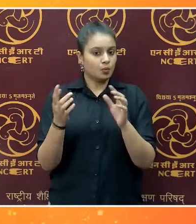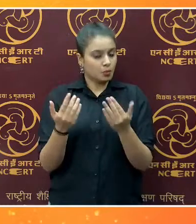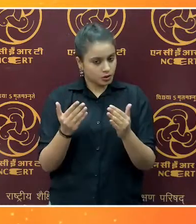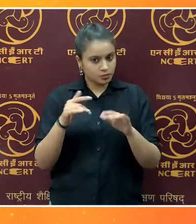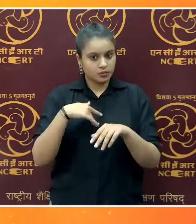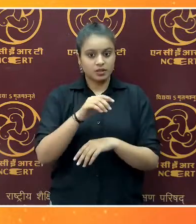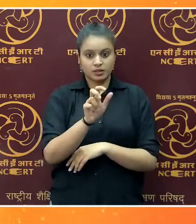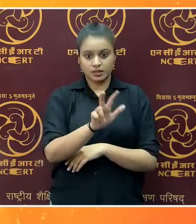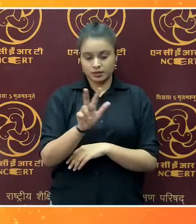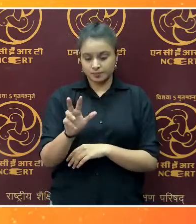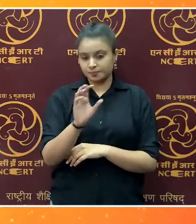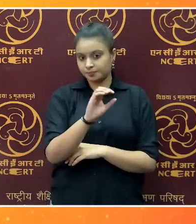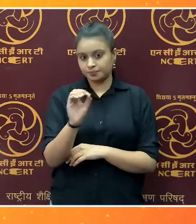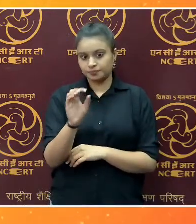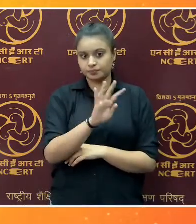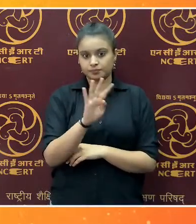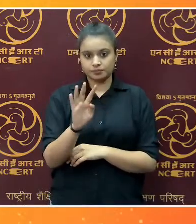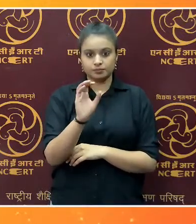is